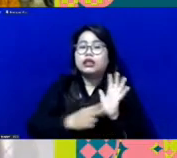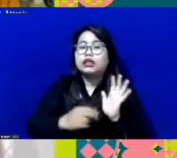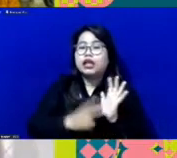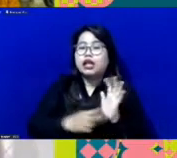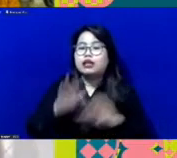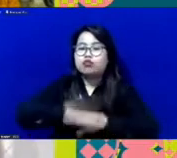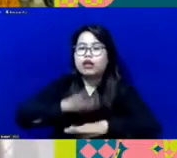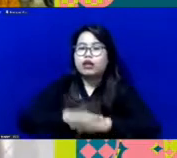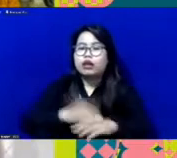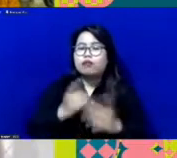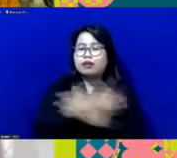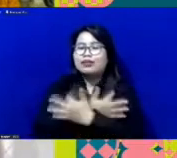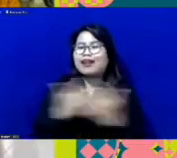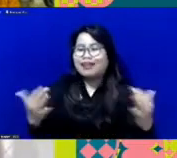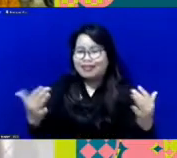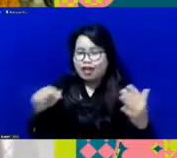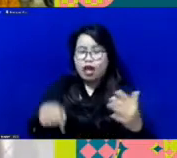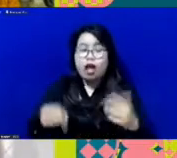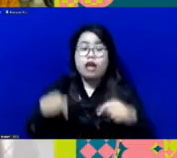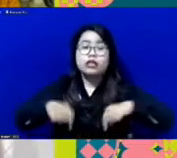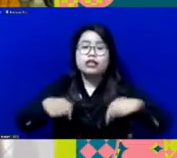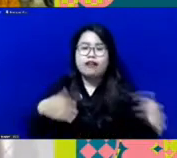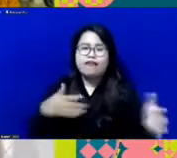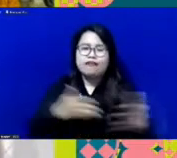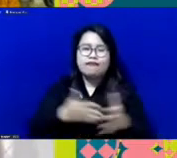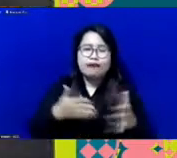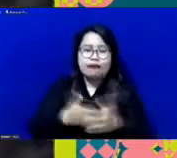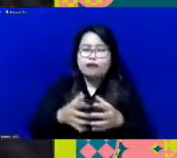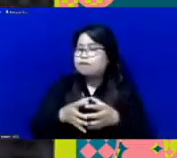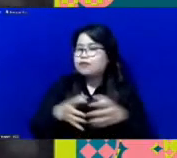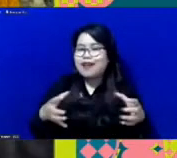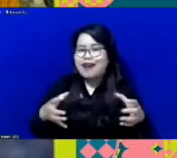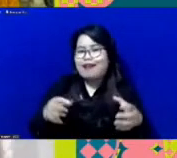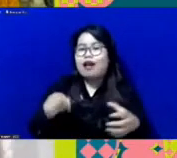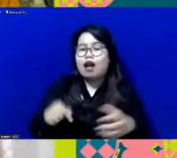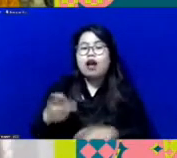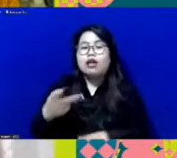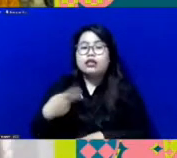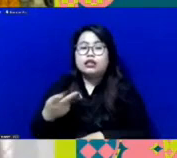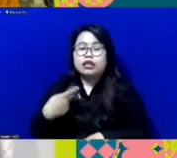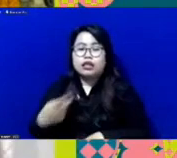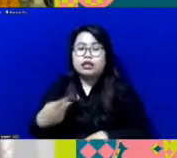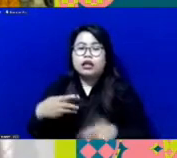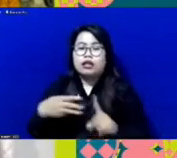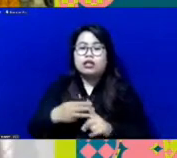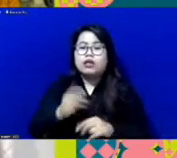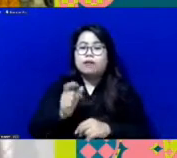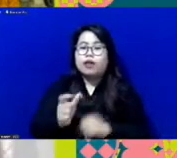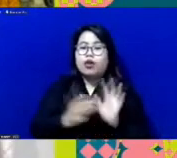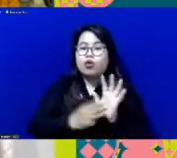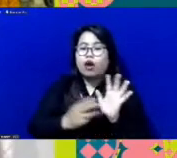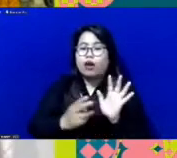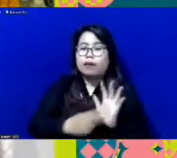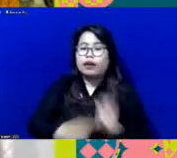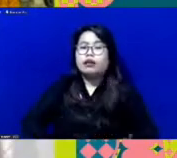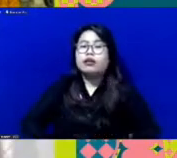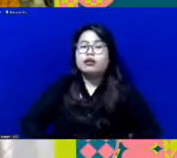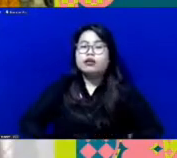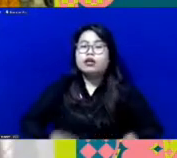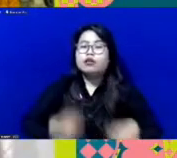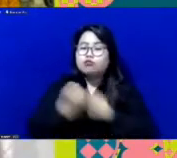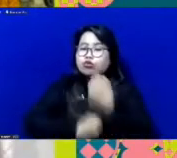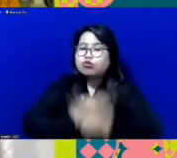it's a big challenge. So we in the State of Enterprise try to understand how we can